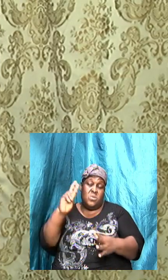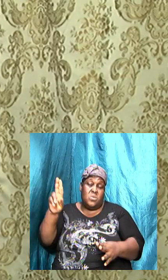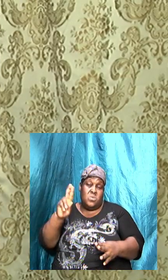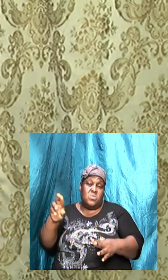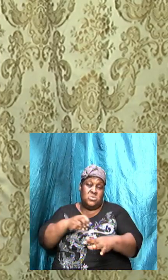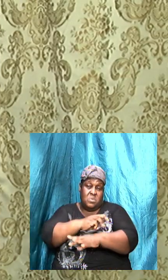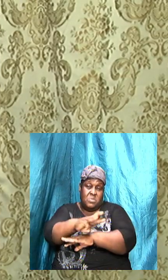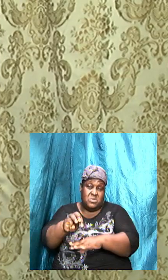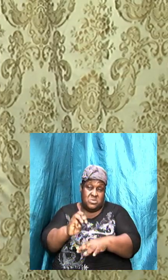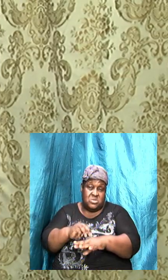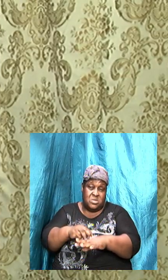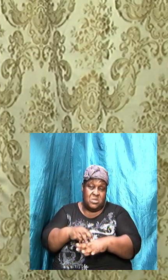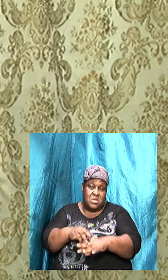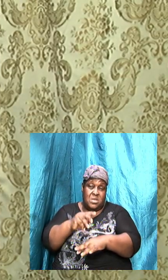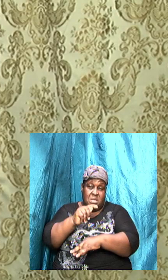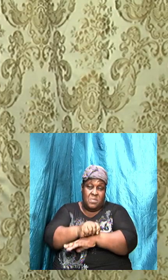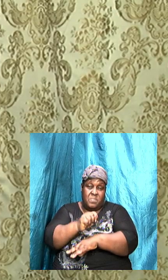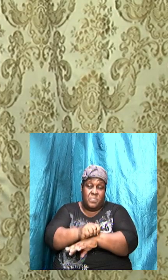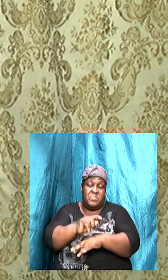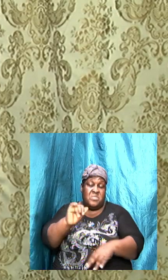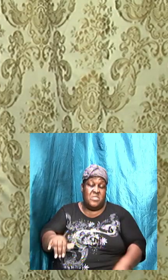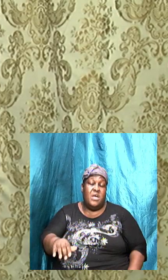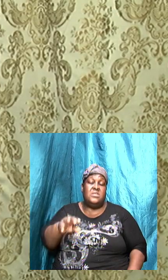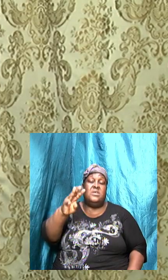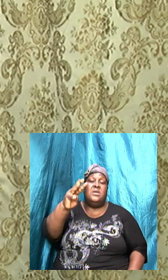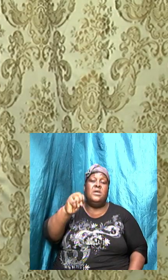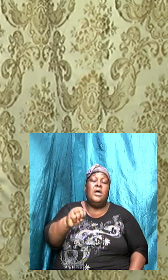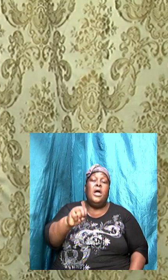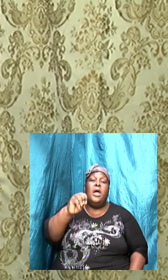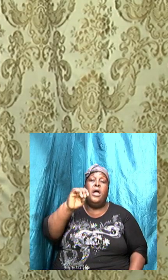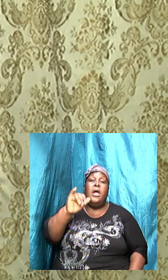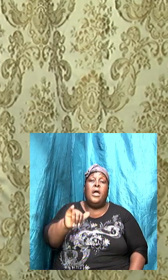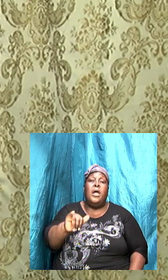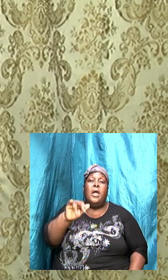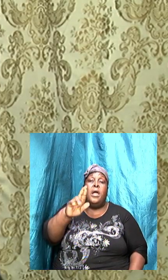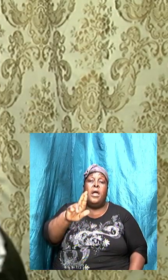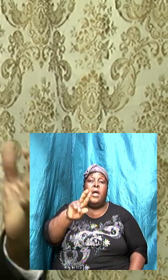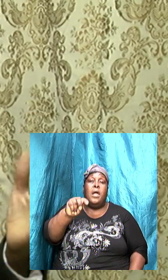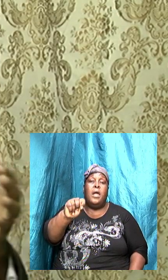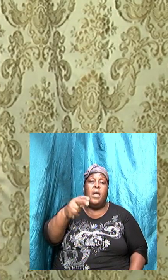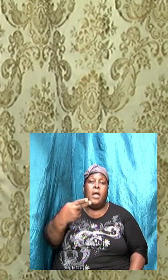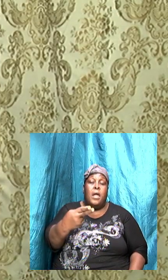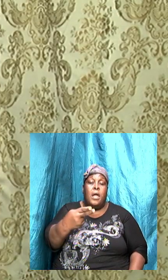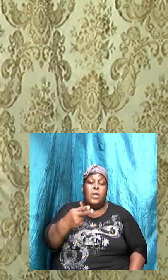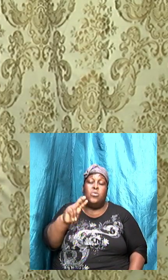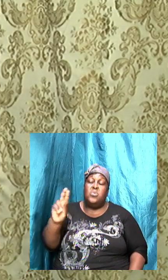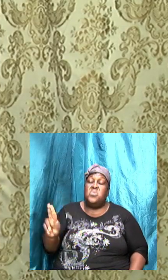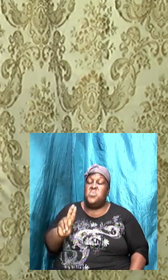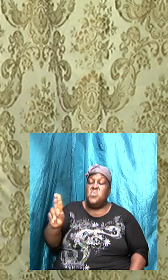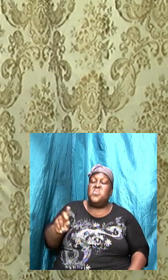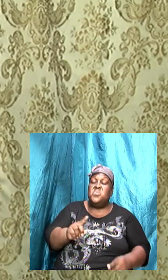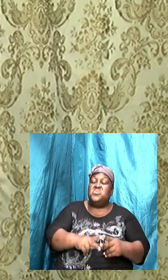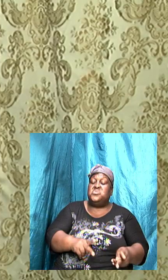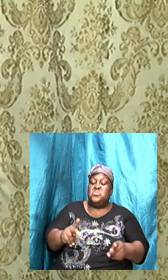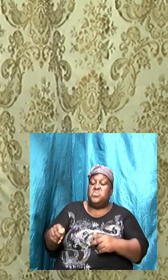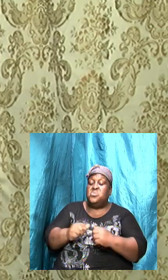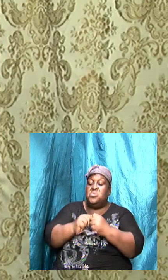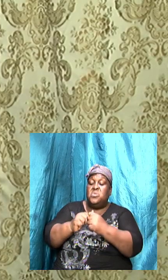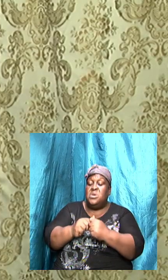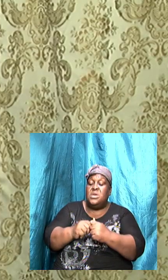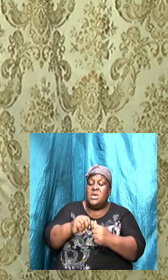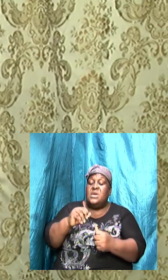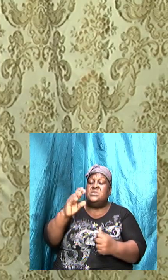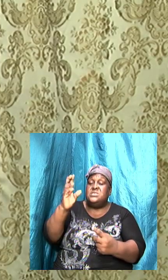That myrrh was a part of what they used to put together to make that